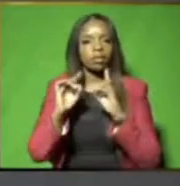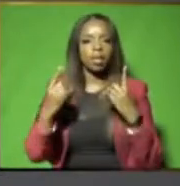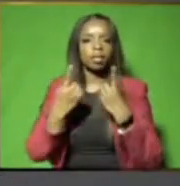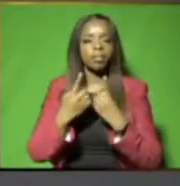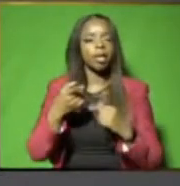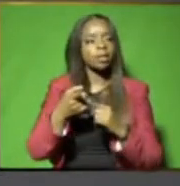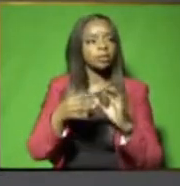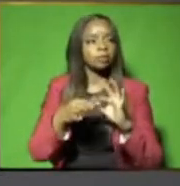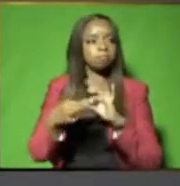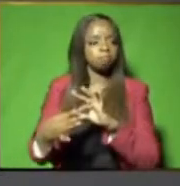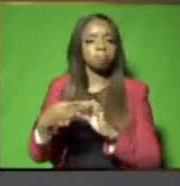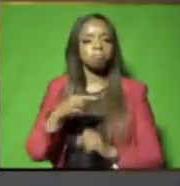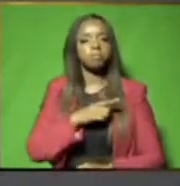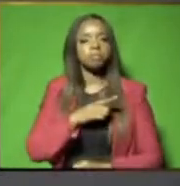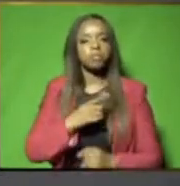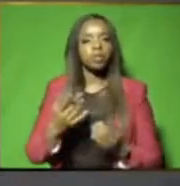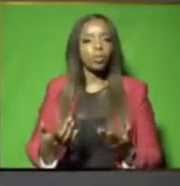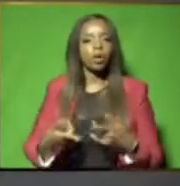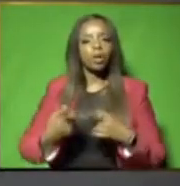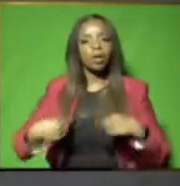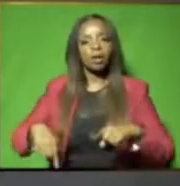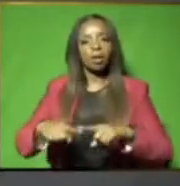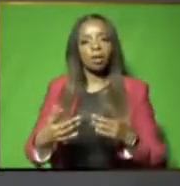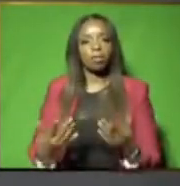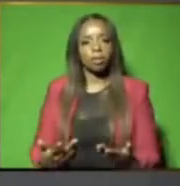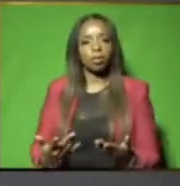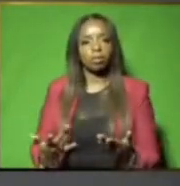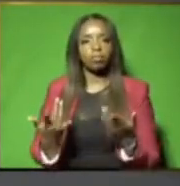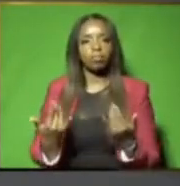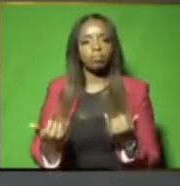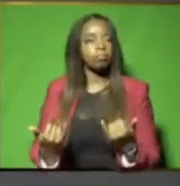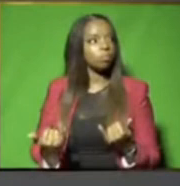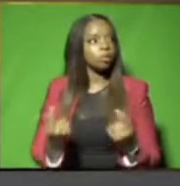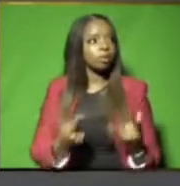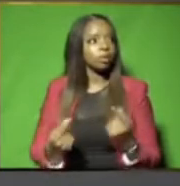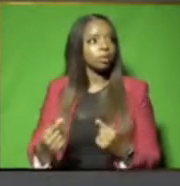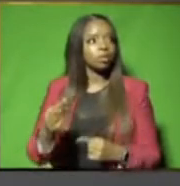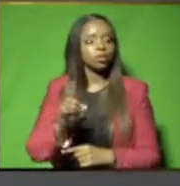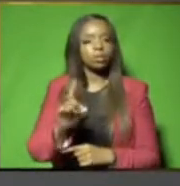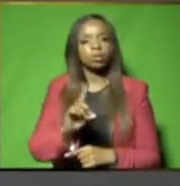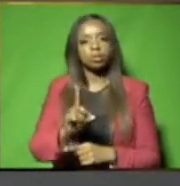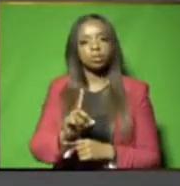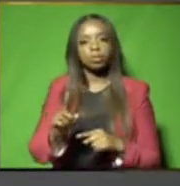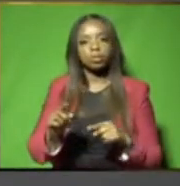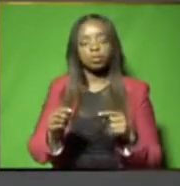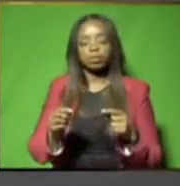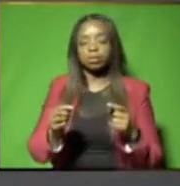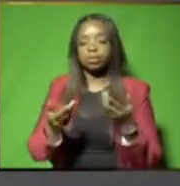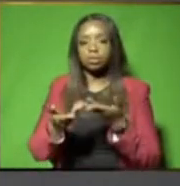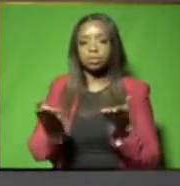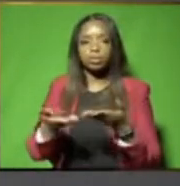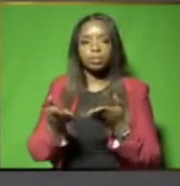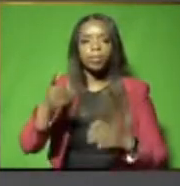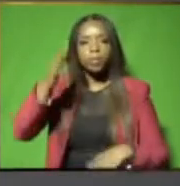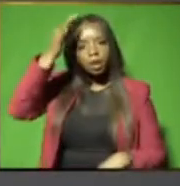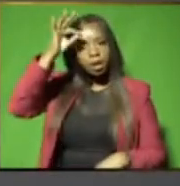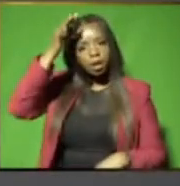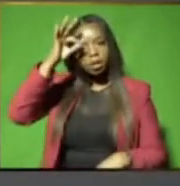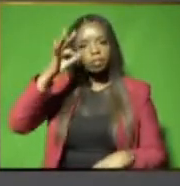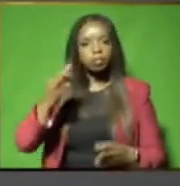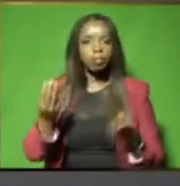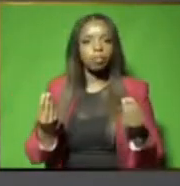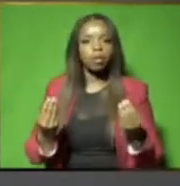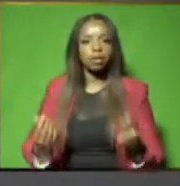sluggish GDP growth, reduced corporate tax revenues, and government debt service costs,